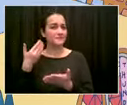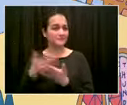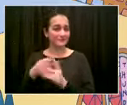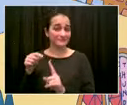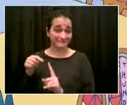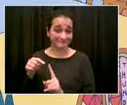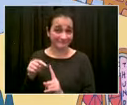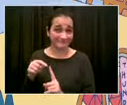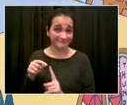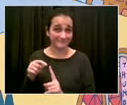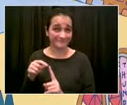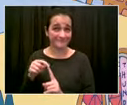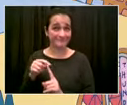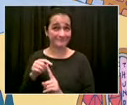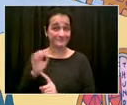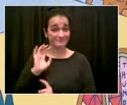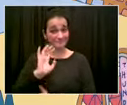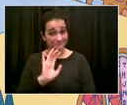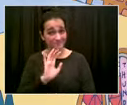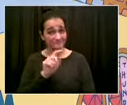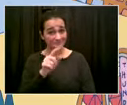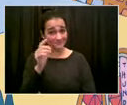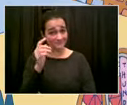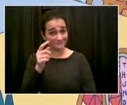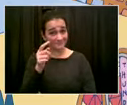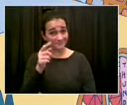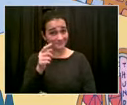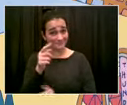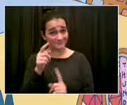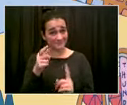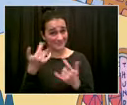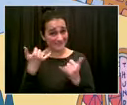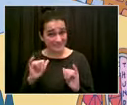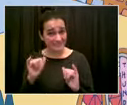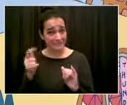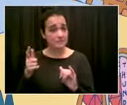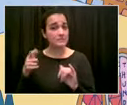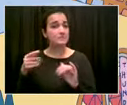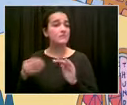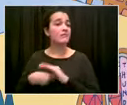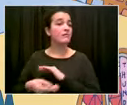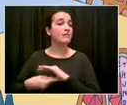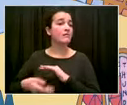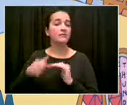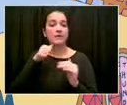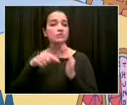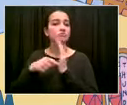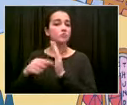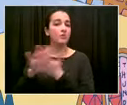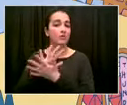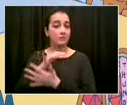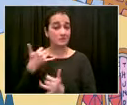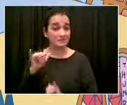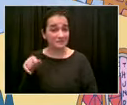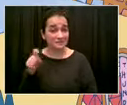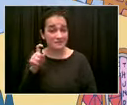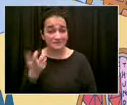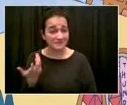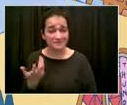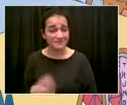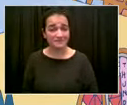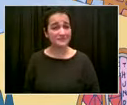Malcolm X case? Bob, there have been times in the past where the NYPD did the wrong thing when it came to